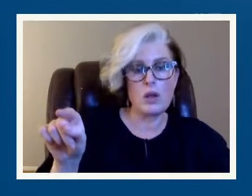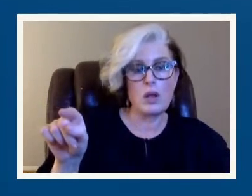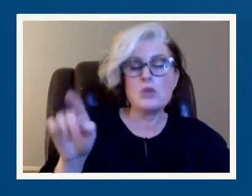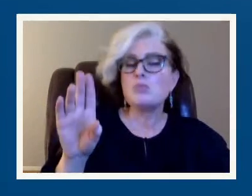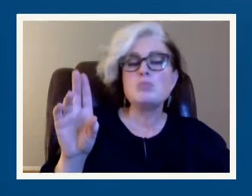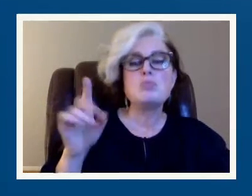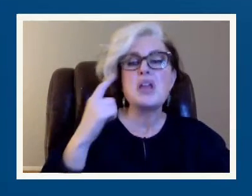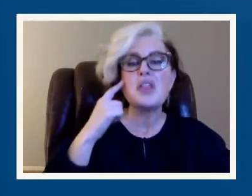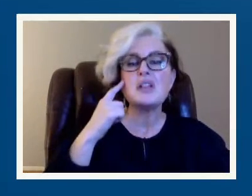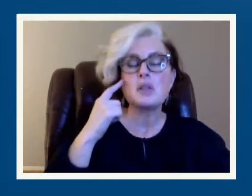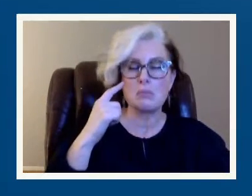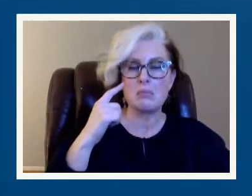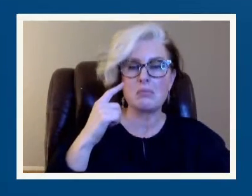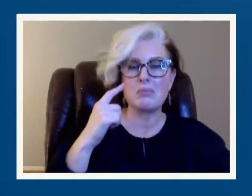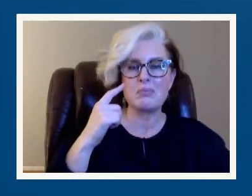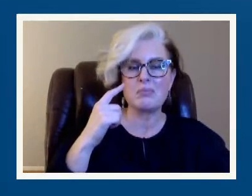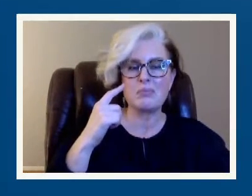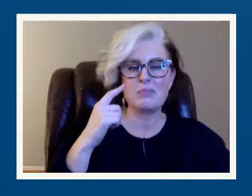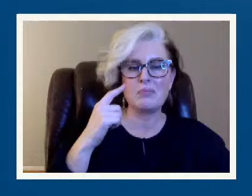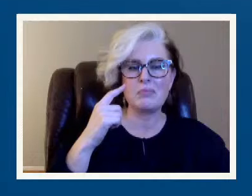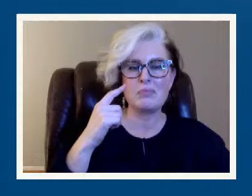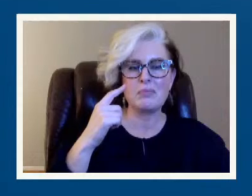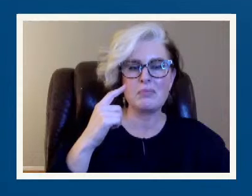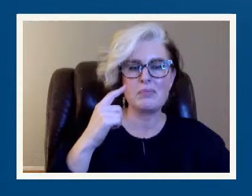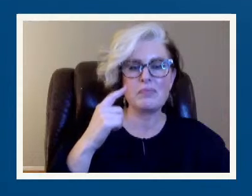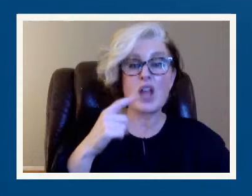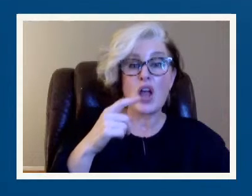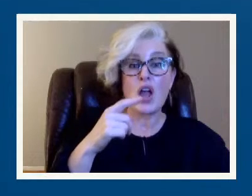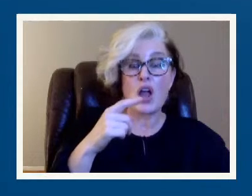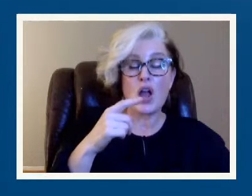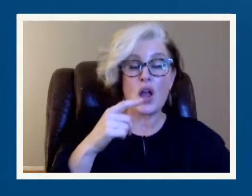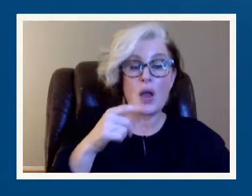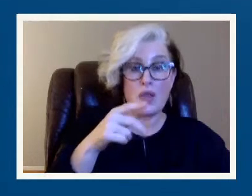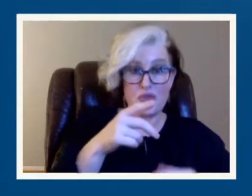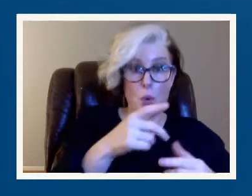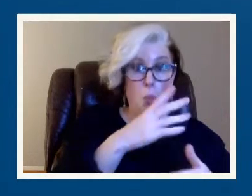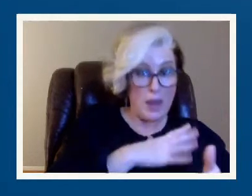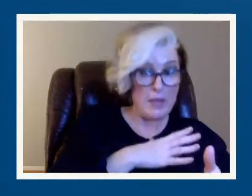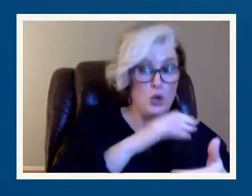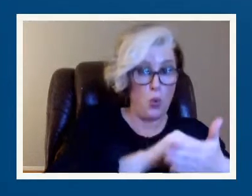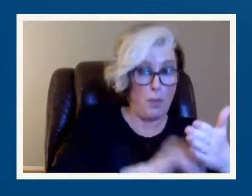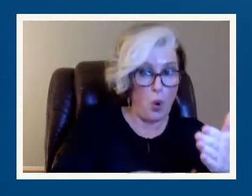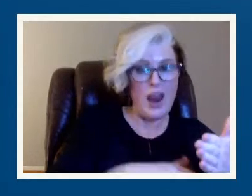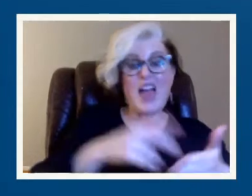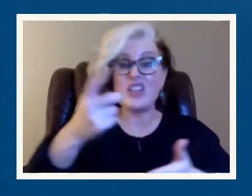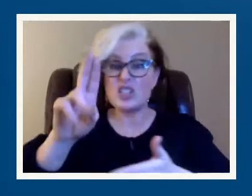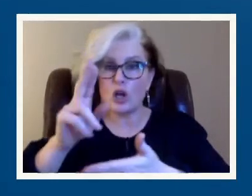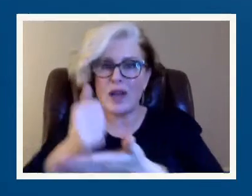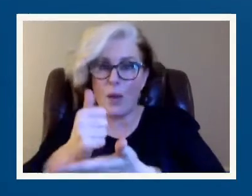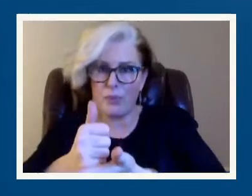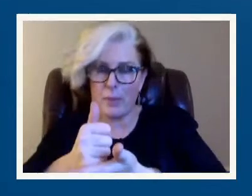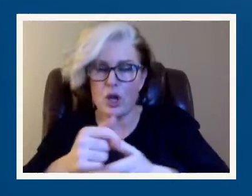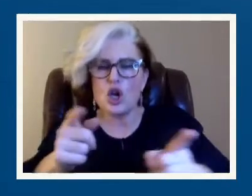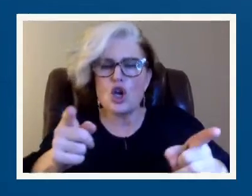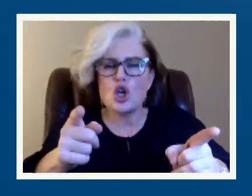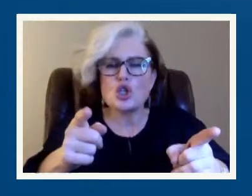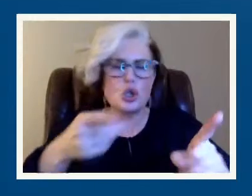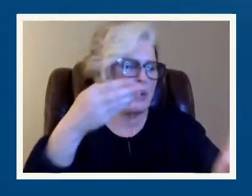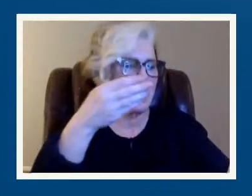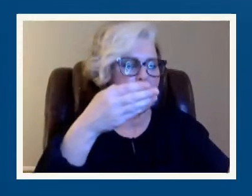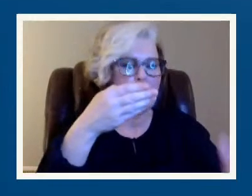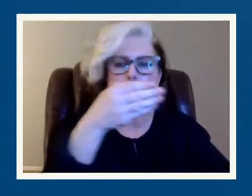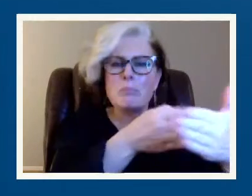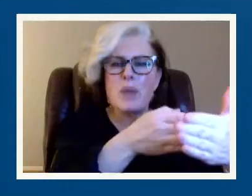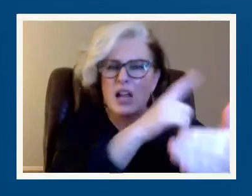says he thinks both women who get an abortion and the doctors who help them, who treat them, should be prosecuted.